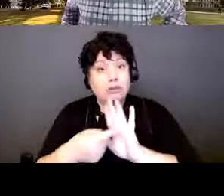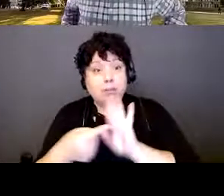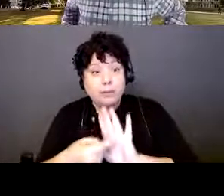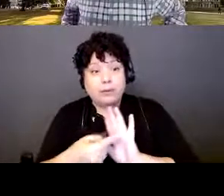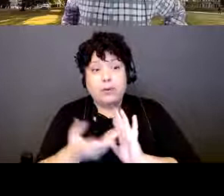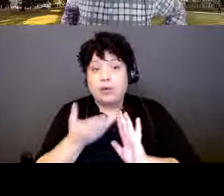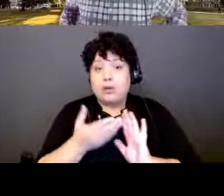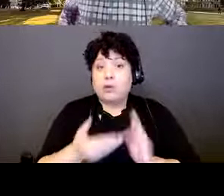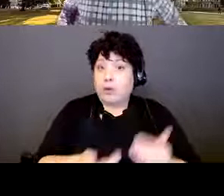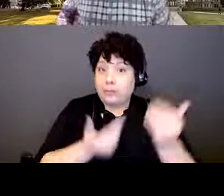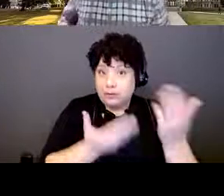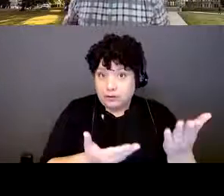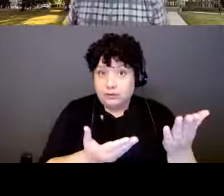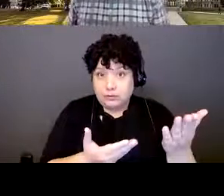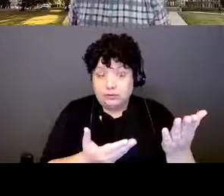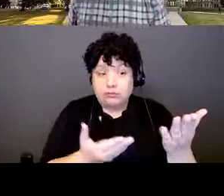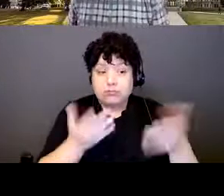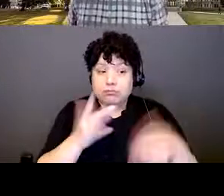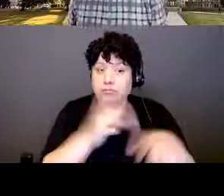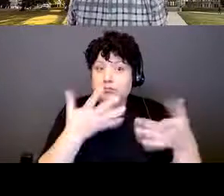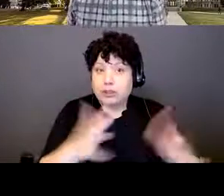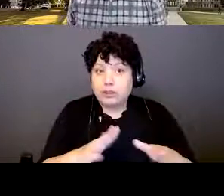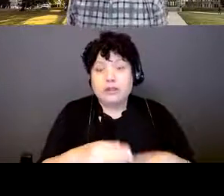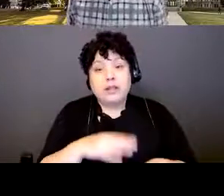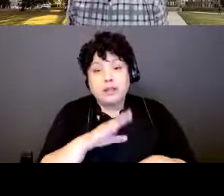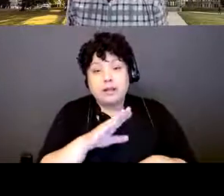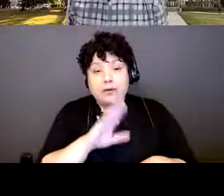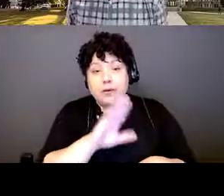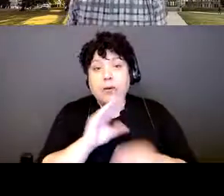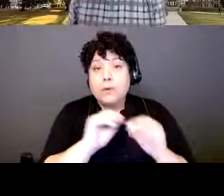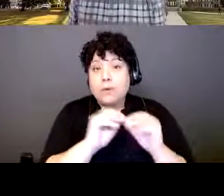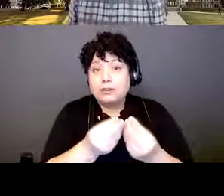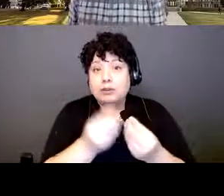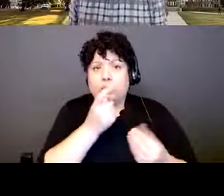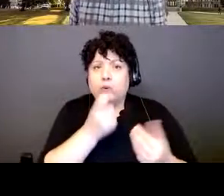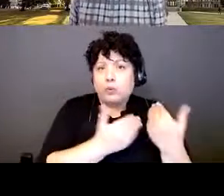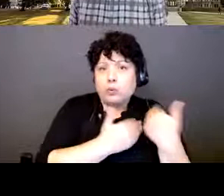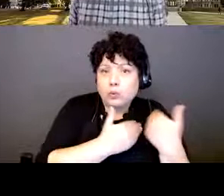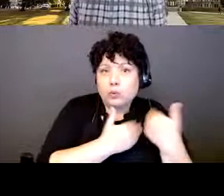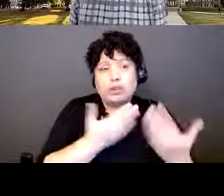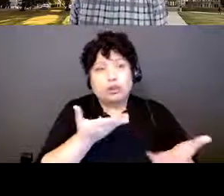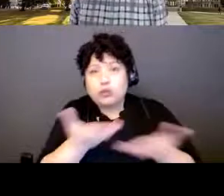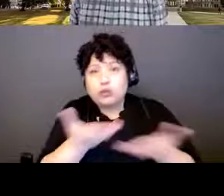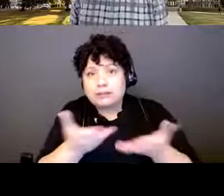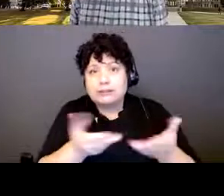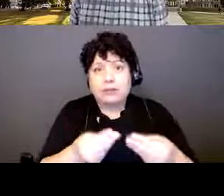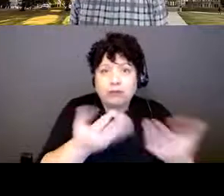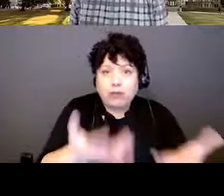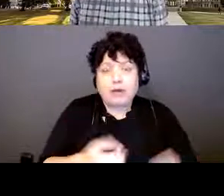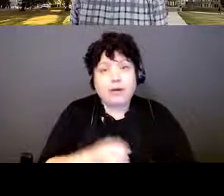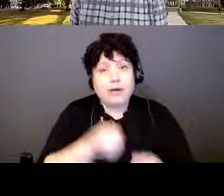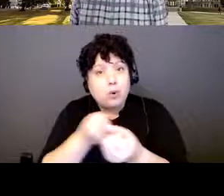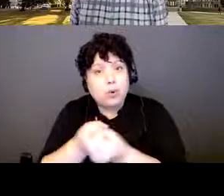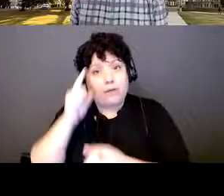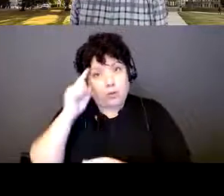of recommendations. One, individuals and organizations providing healthcare services and support to aging